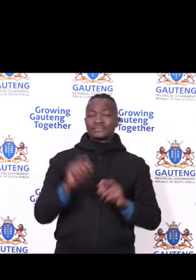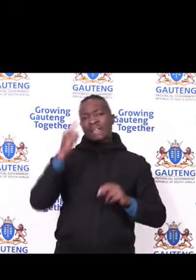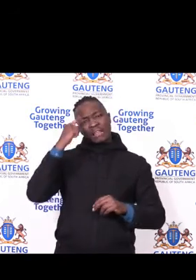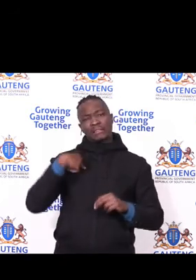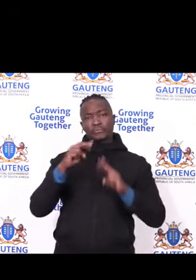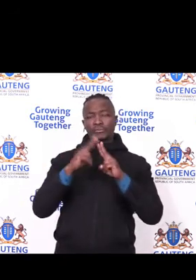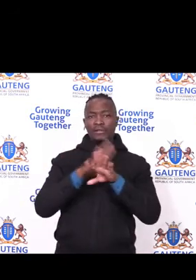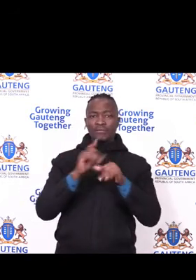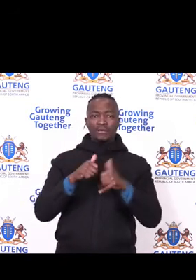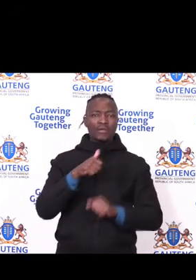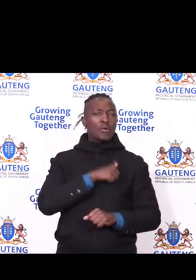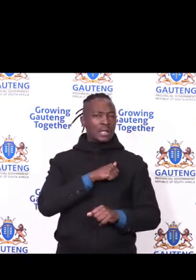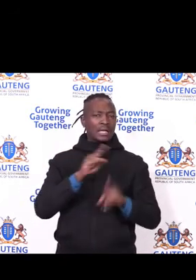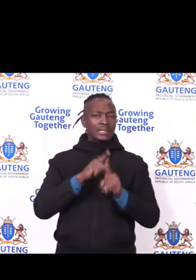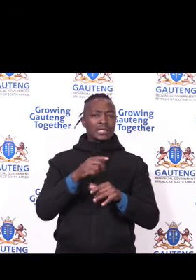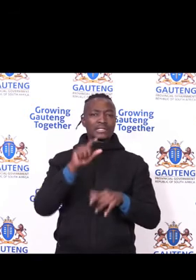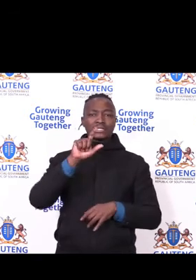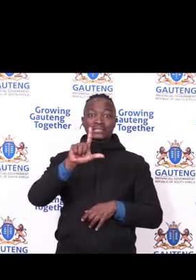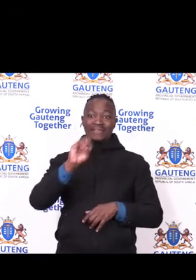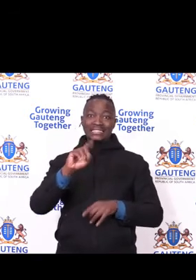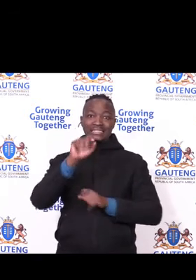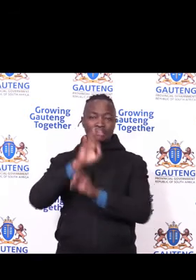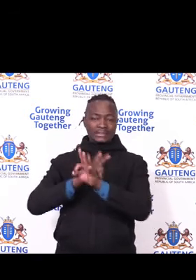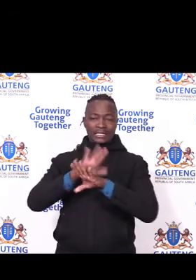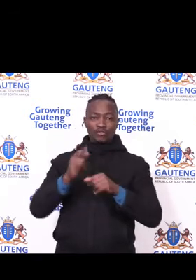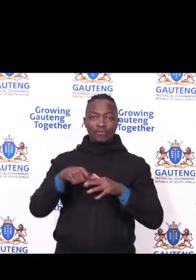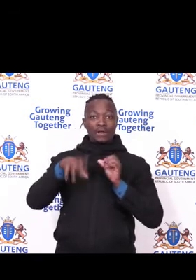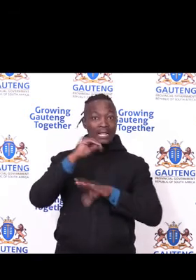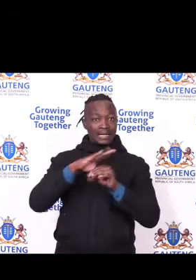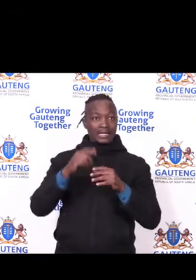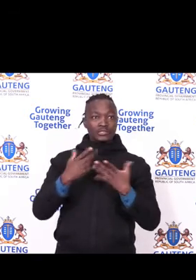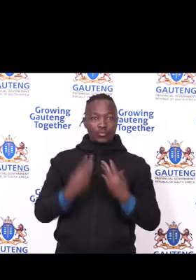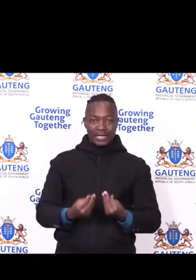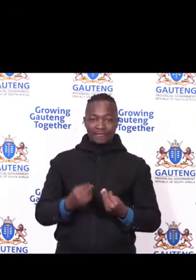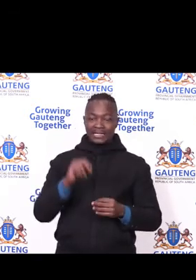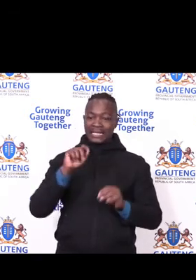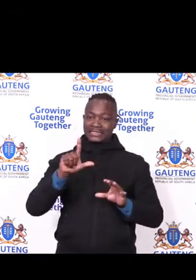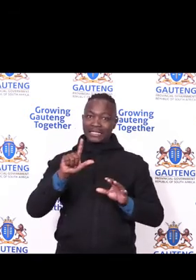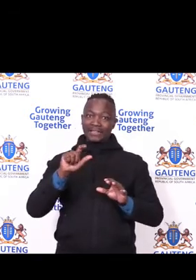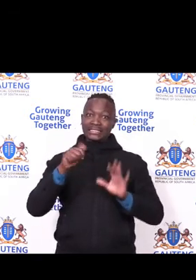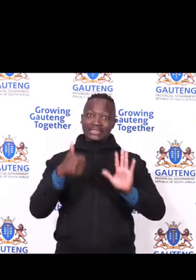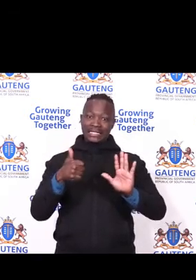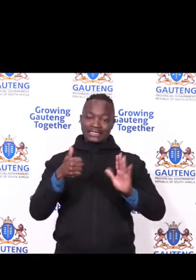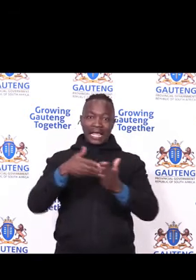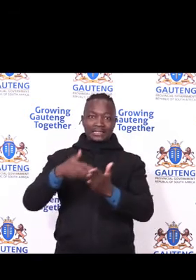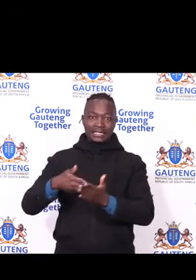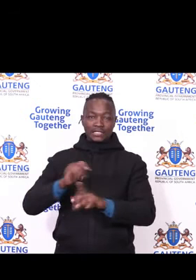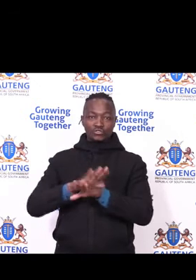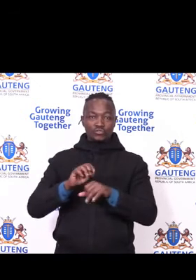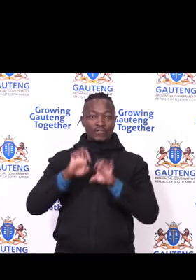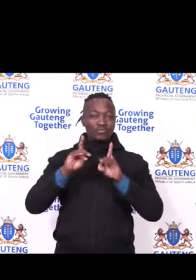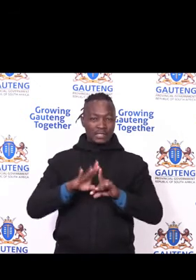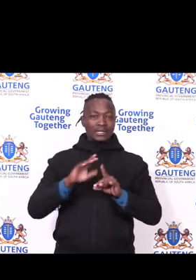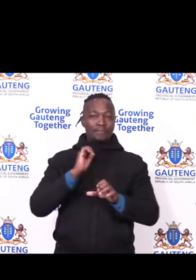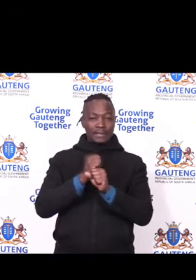that we've got 70% of learners that are attending grade 12. So the 76 attendance of educators slightly makes